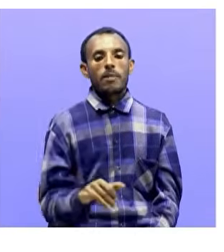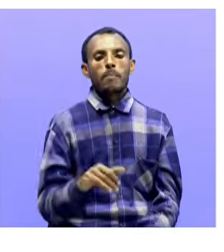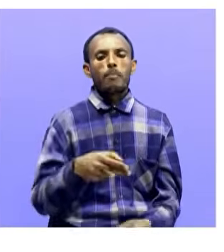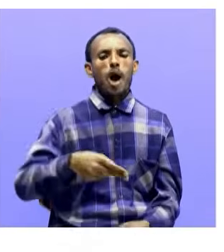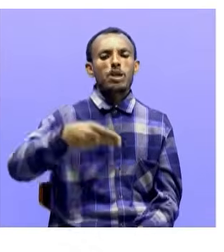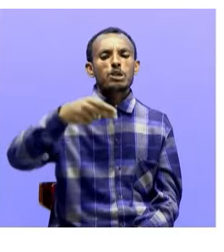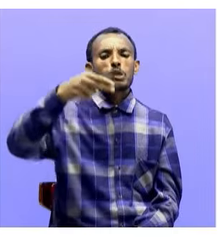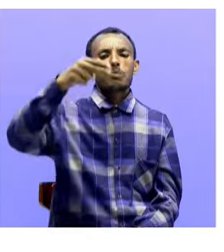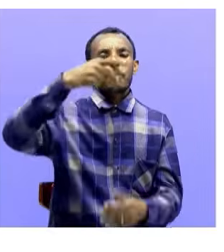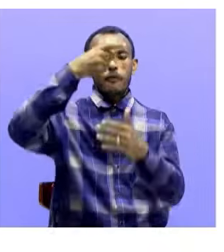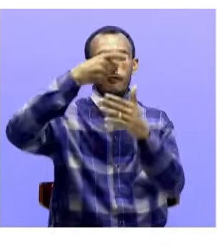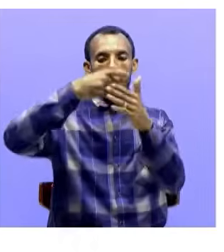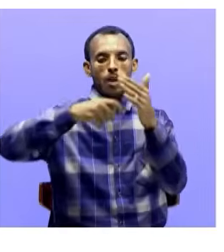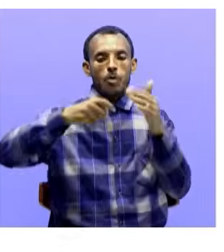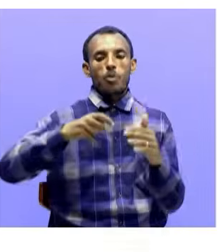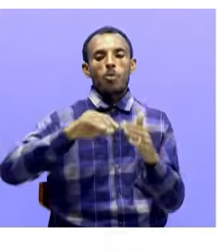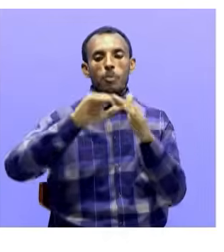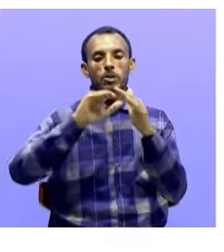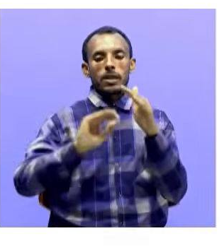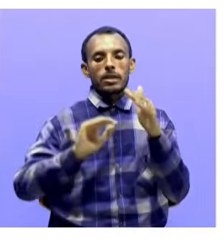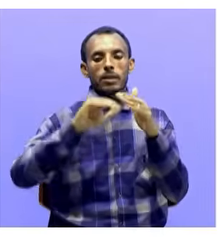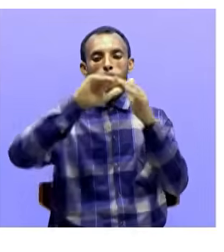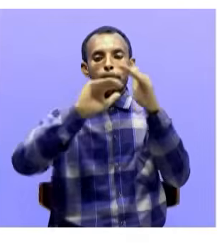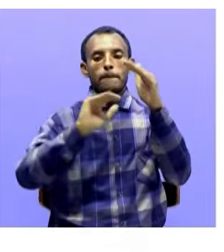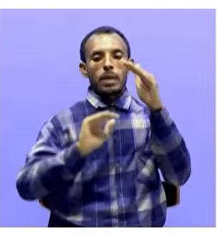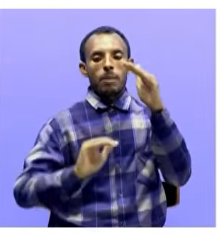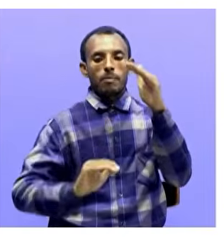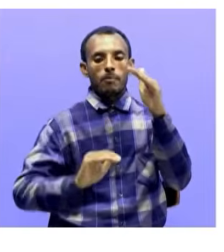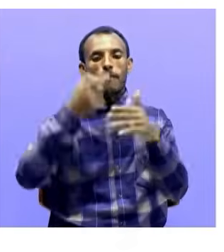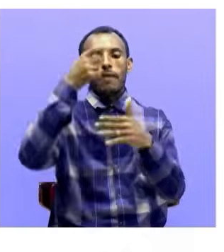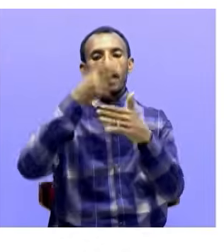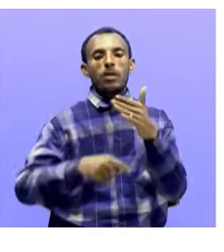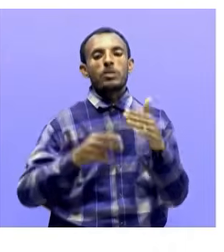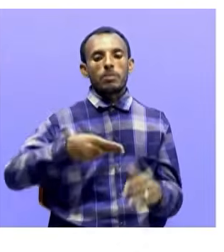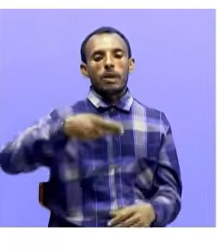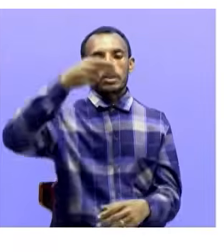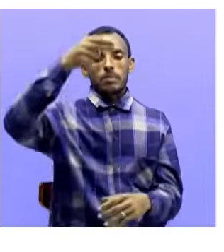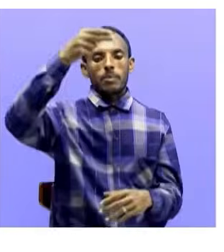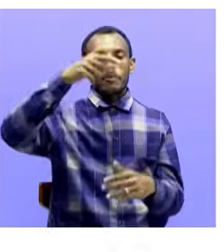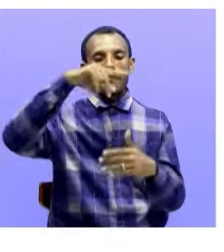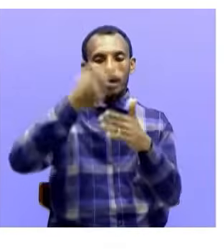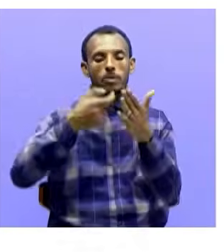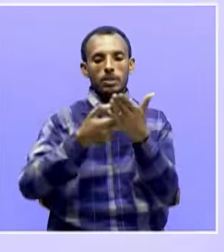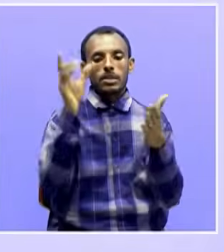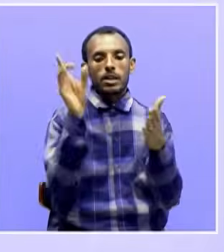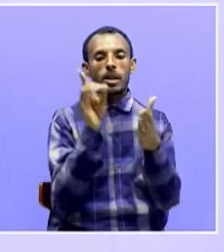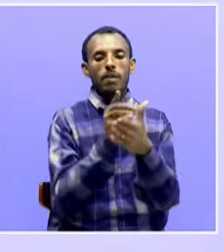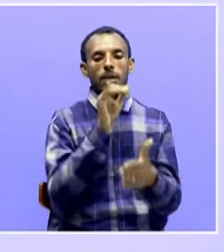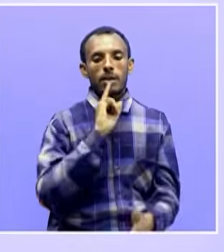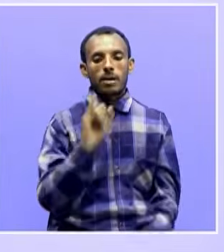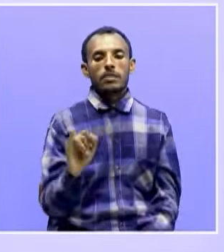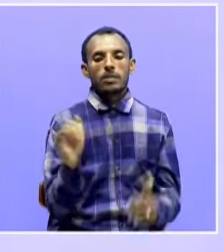maximum value minus minimum value. The maximum value on this data set